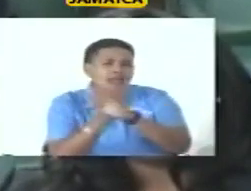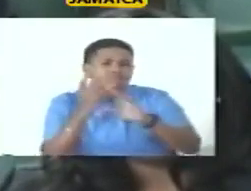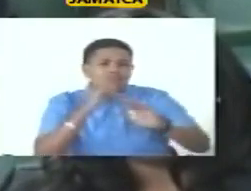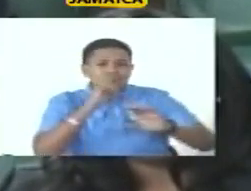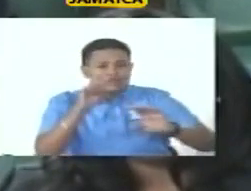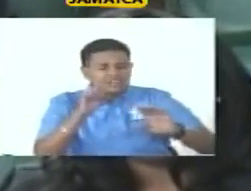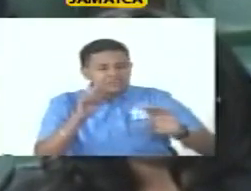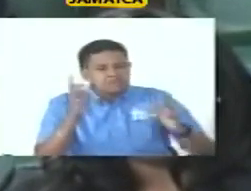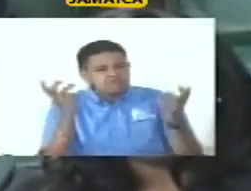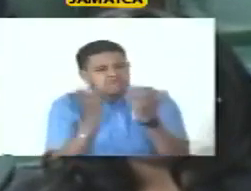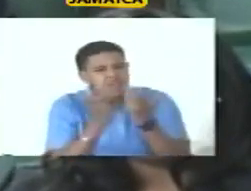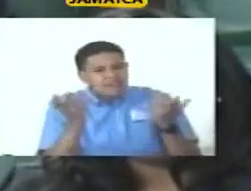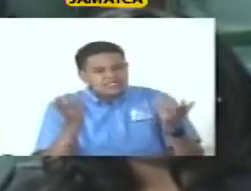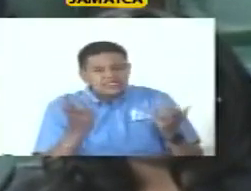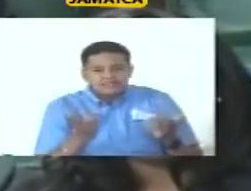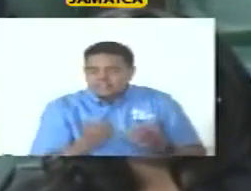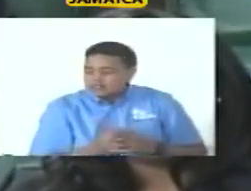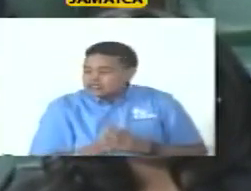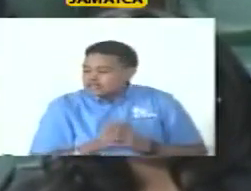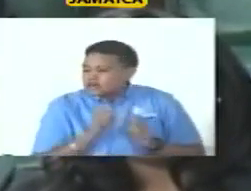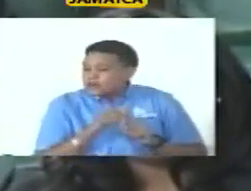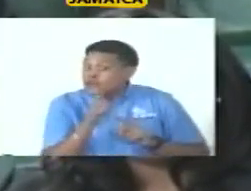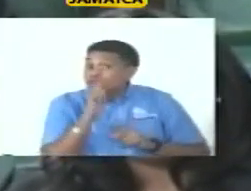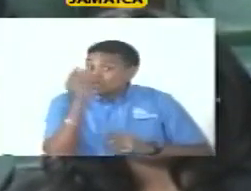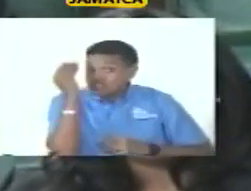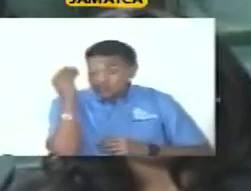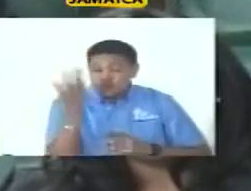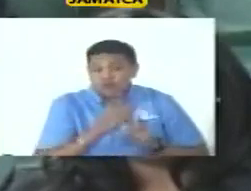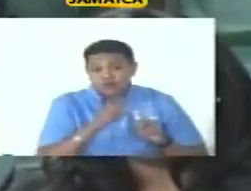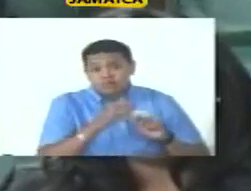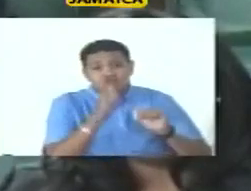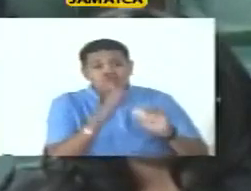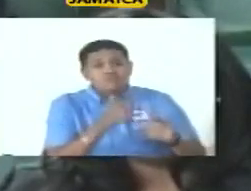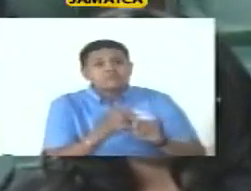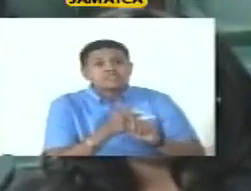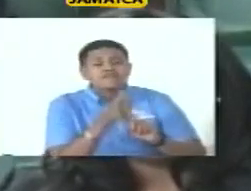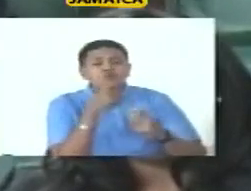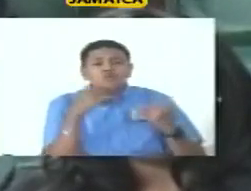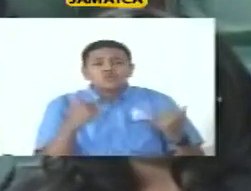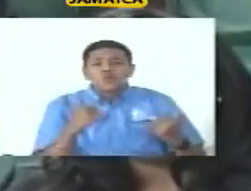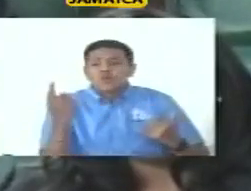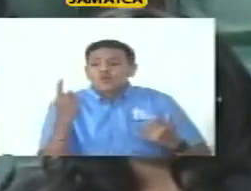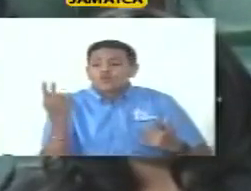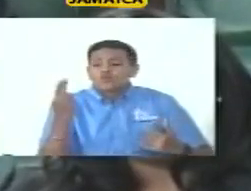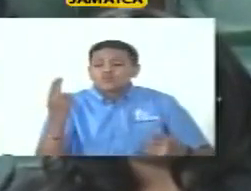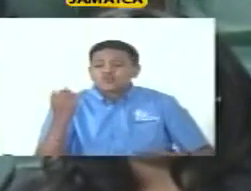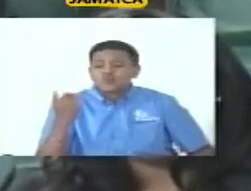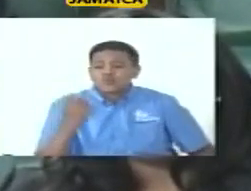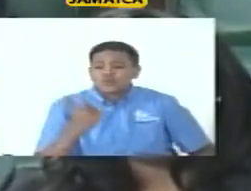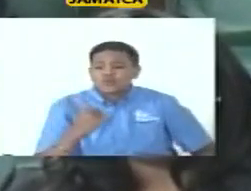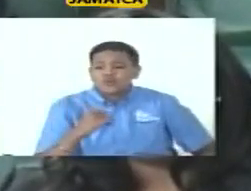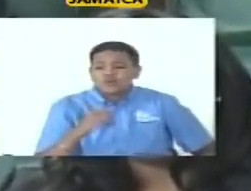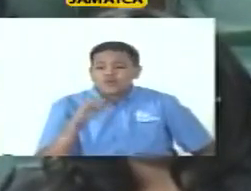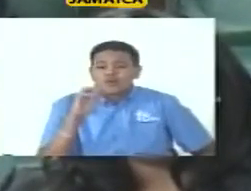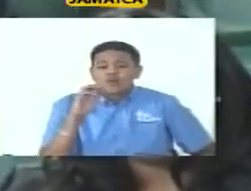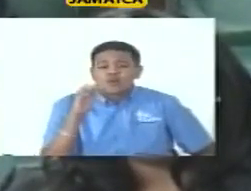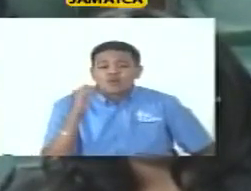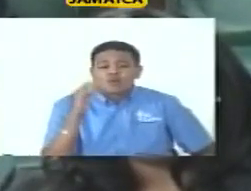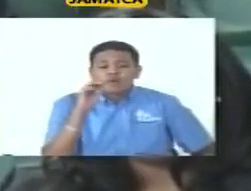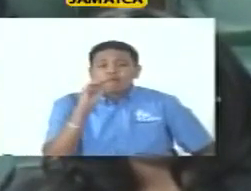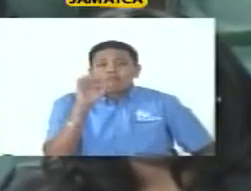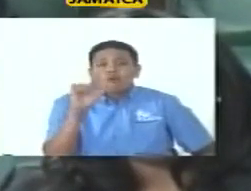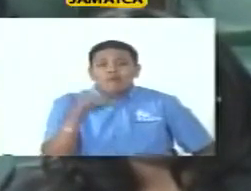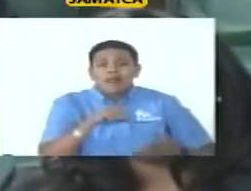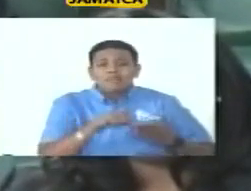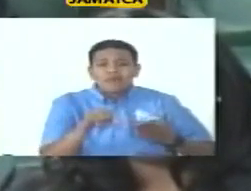relative. And, you know, when you're told about the grandmothers who now only use mobile pay and how they think it's